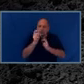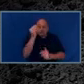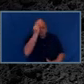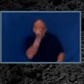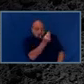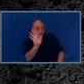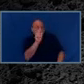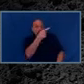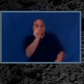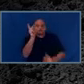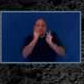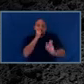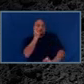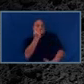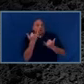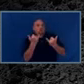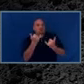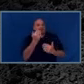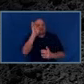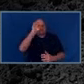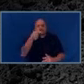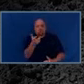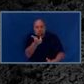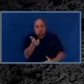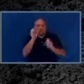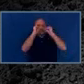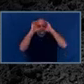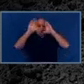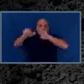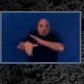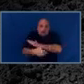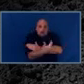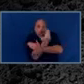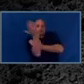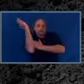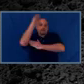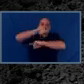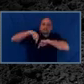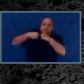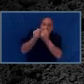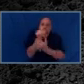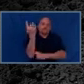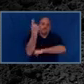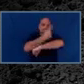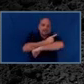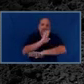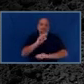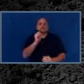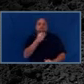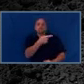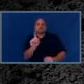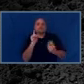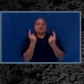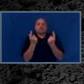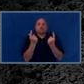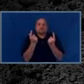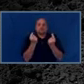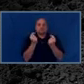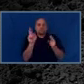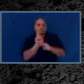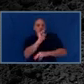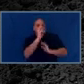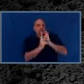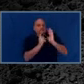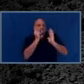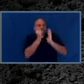all night. So, Bo, your team will use this video to assess the response of TAG-SAM head to the surface. Could you